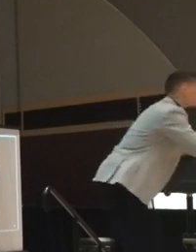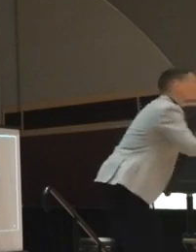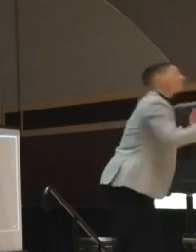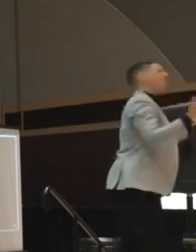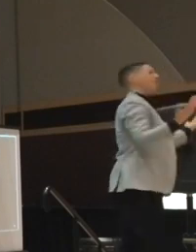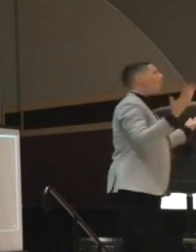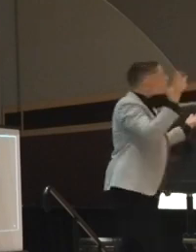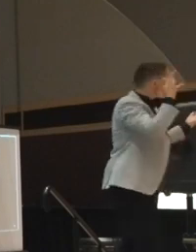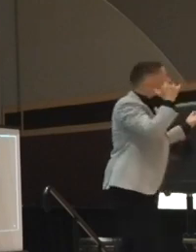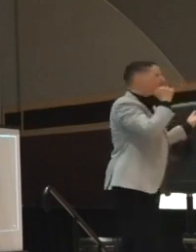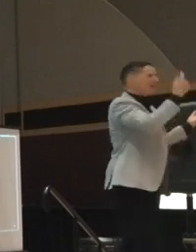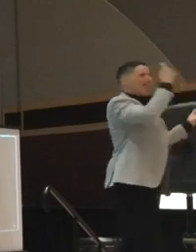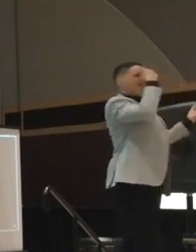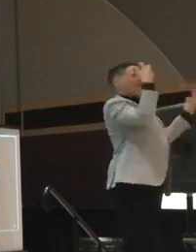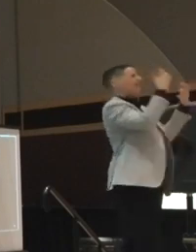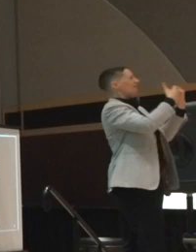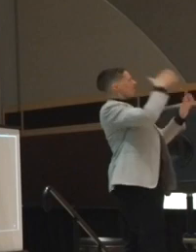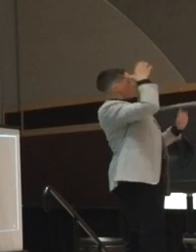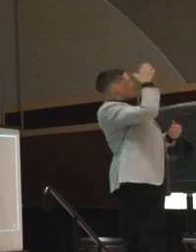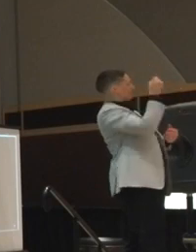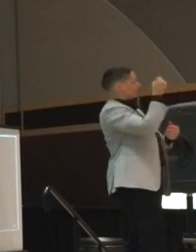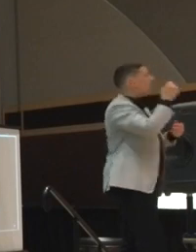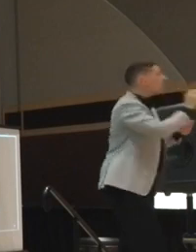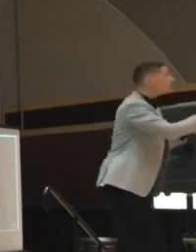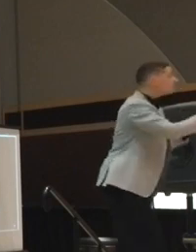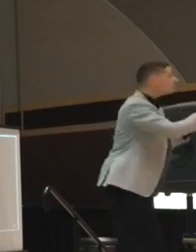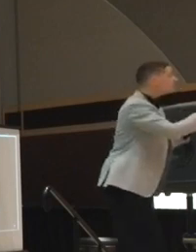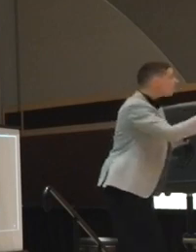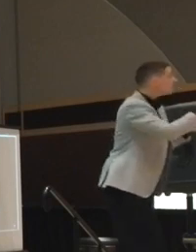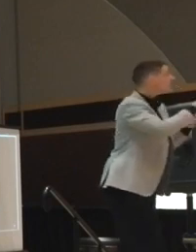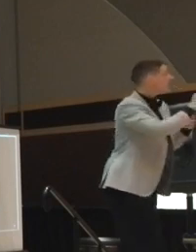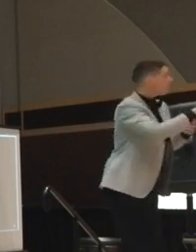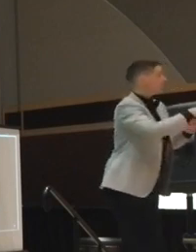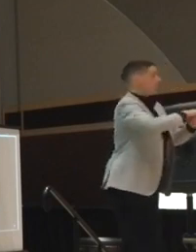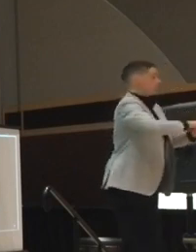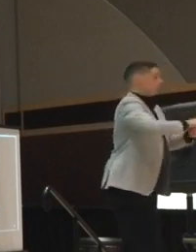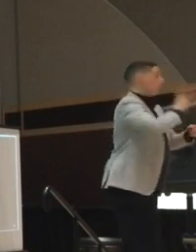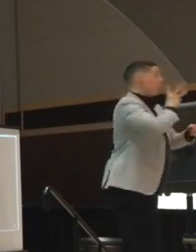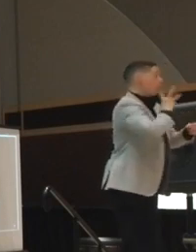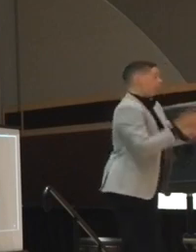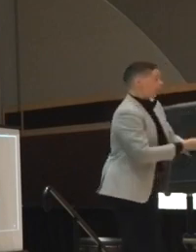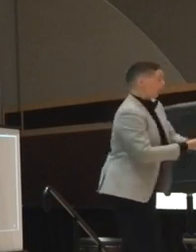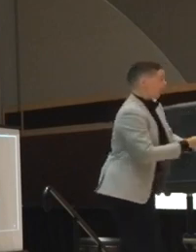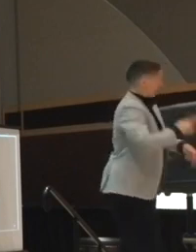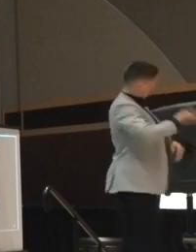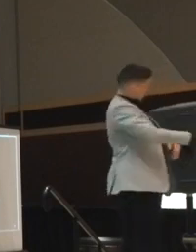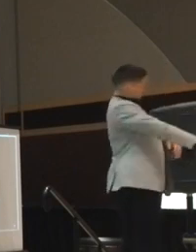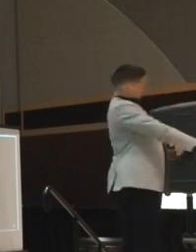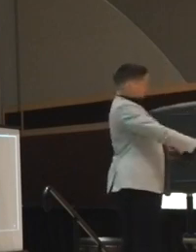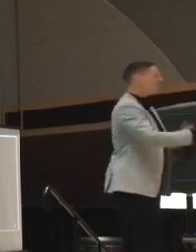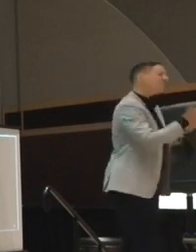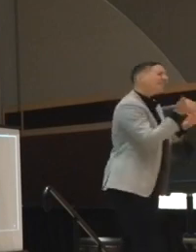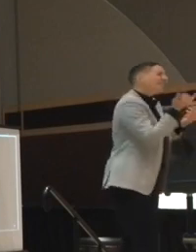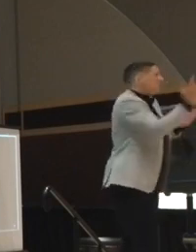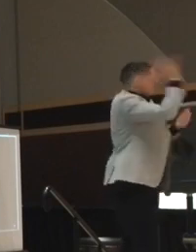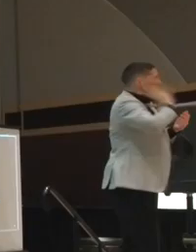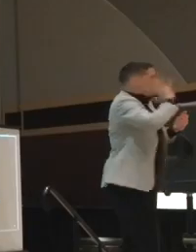stuff. Sump pumps, gotta put that in there too. It wouldn't have happened if I'd had some very simple